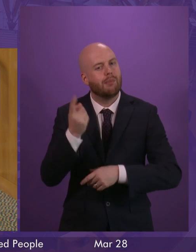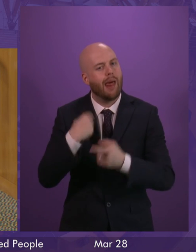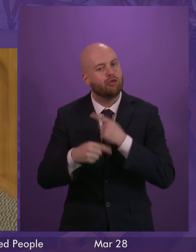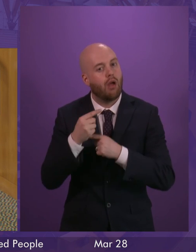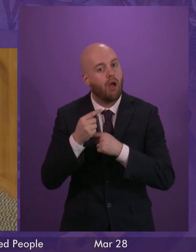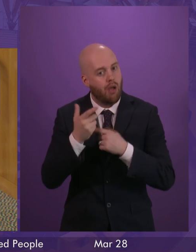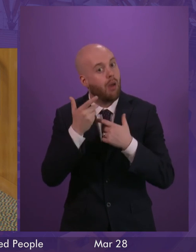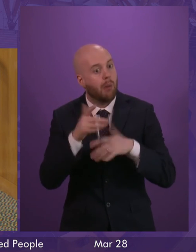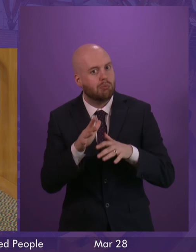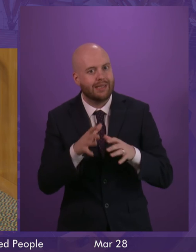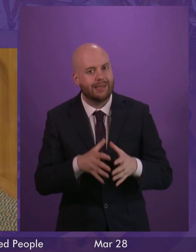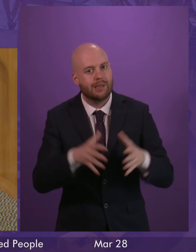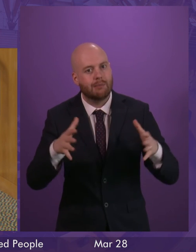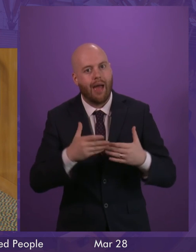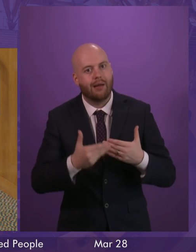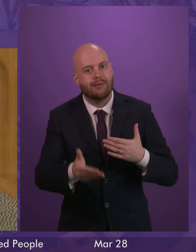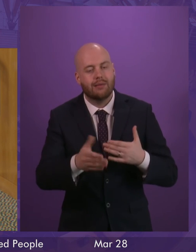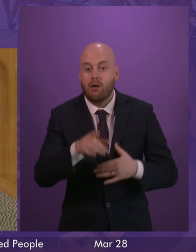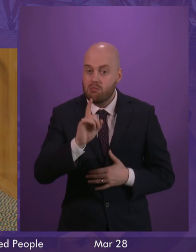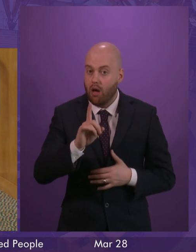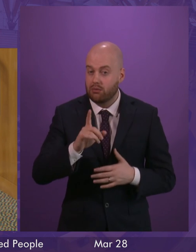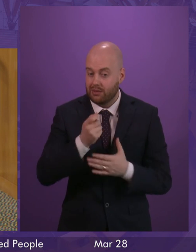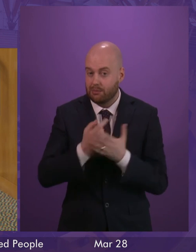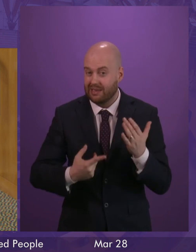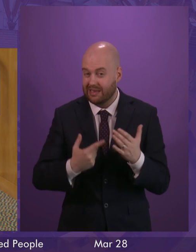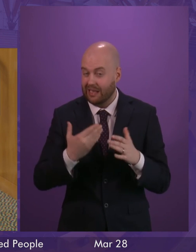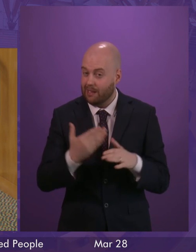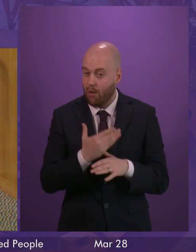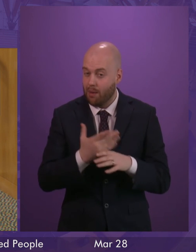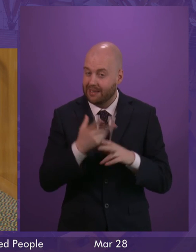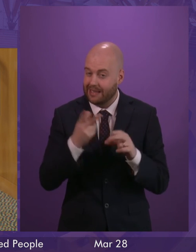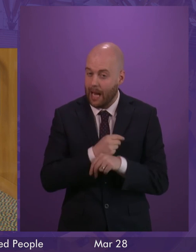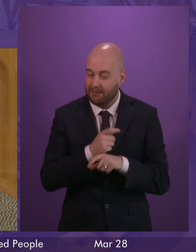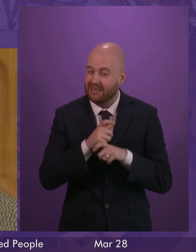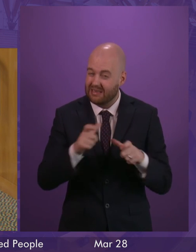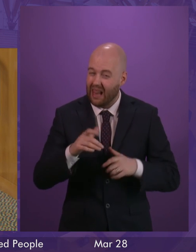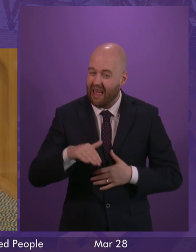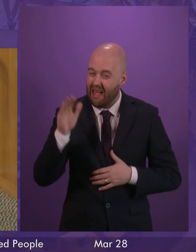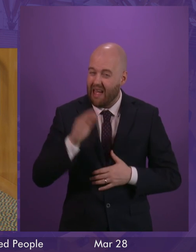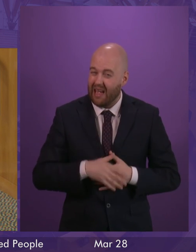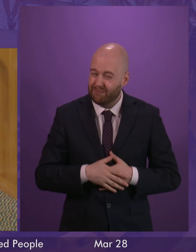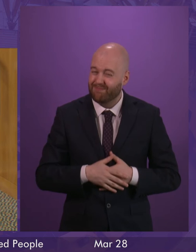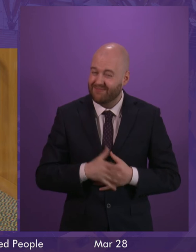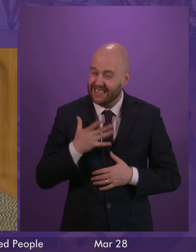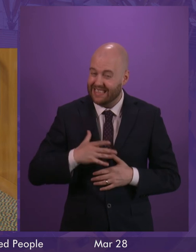But a situation where the disability employment gap stands at 35% is clearly one we still need to tackle.